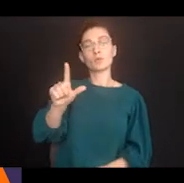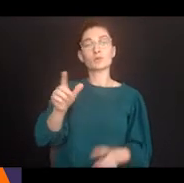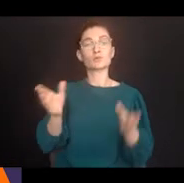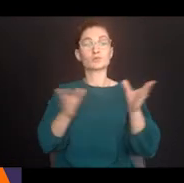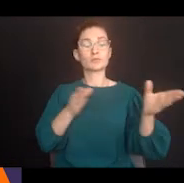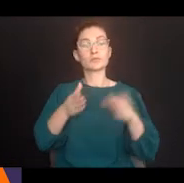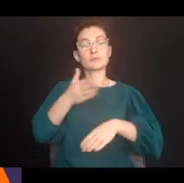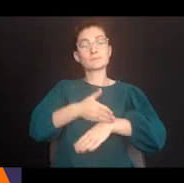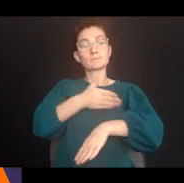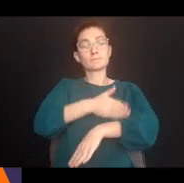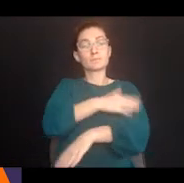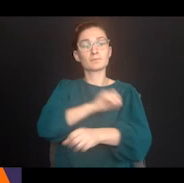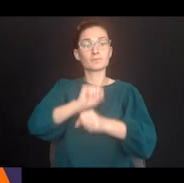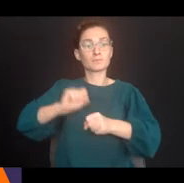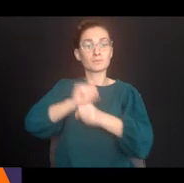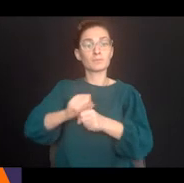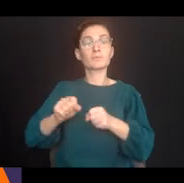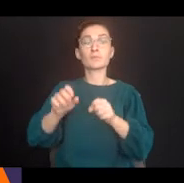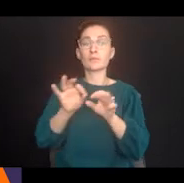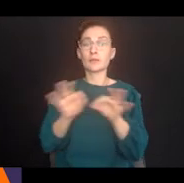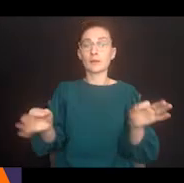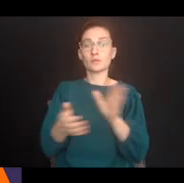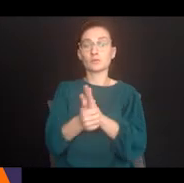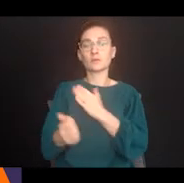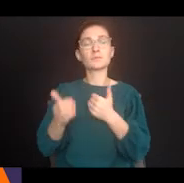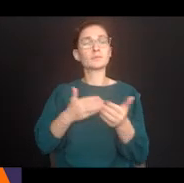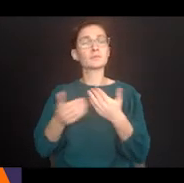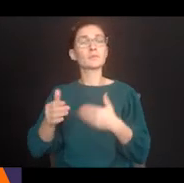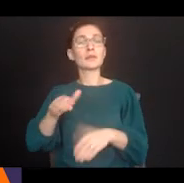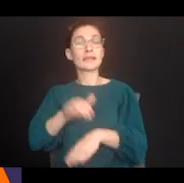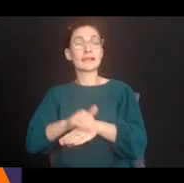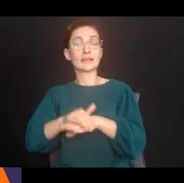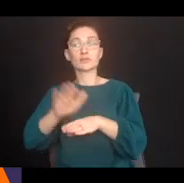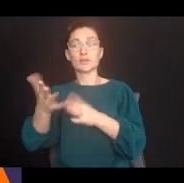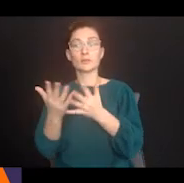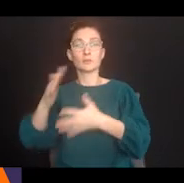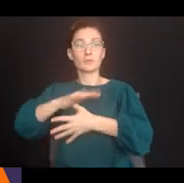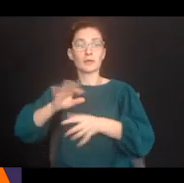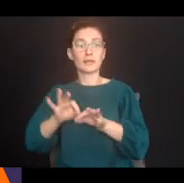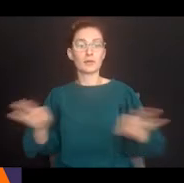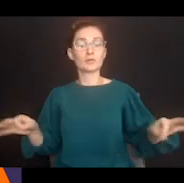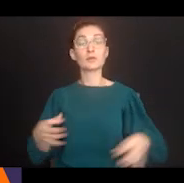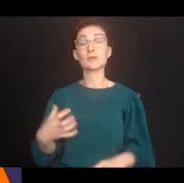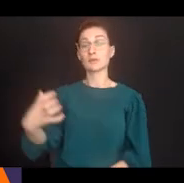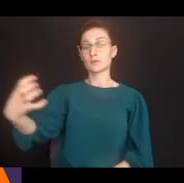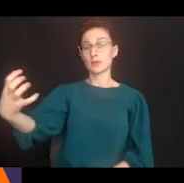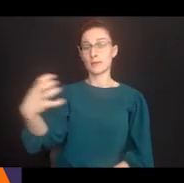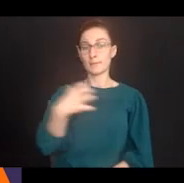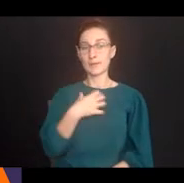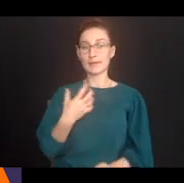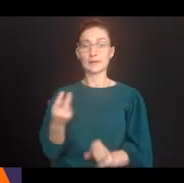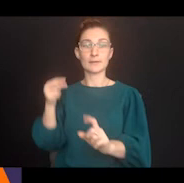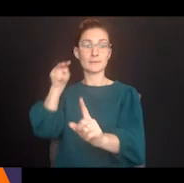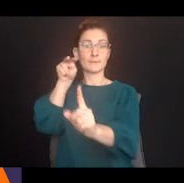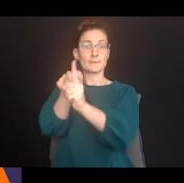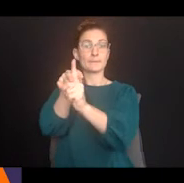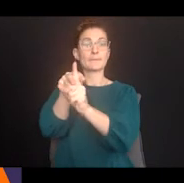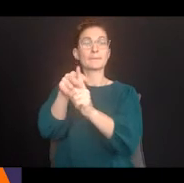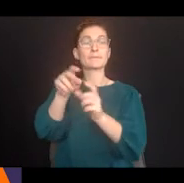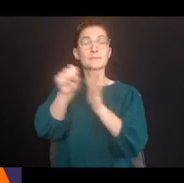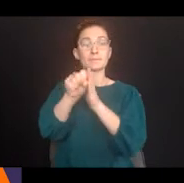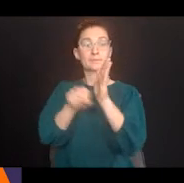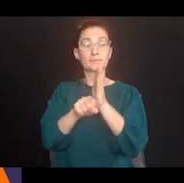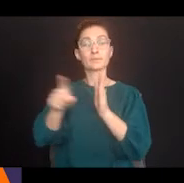to work on language skills, although English was student's primary language. After submitting a state complaint, student was entitled